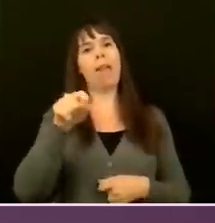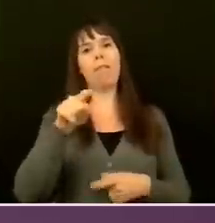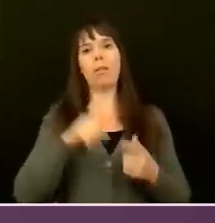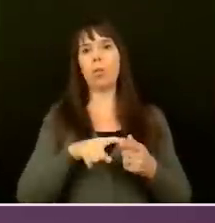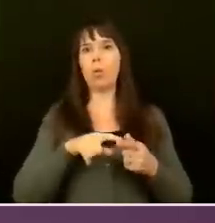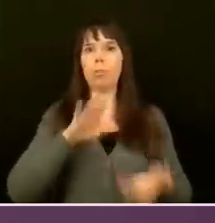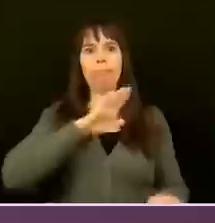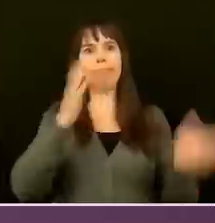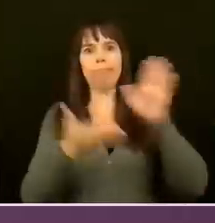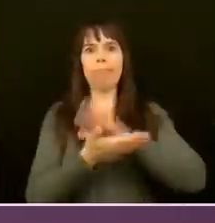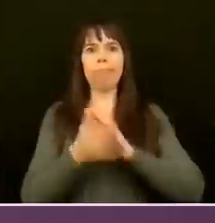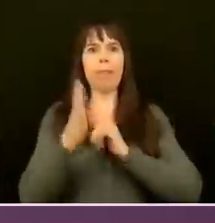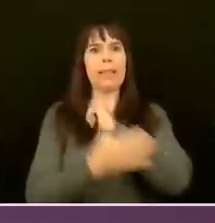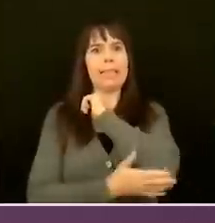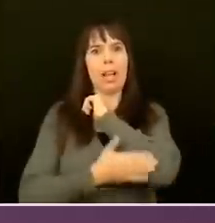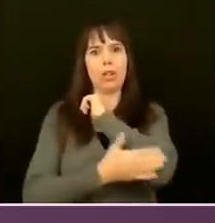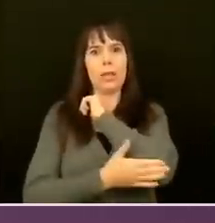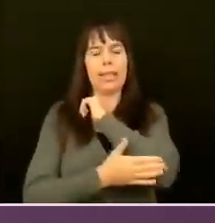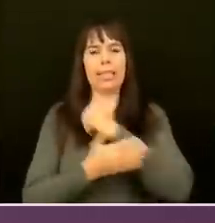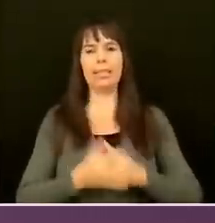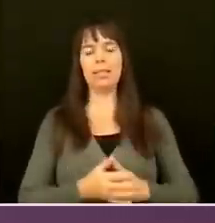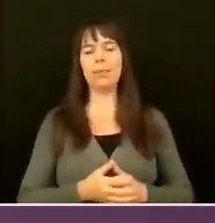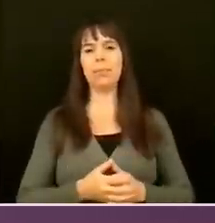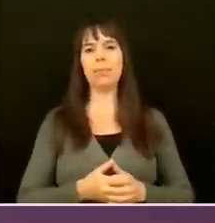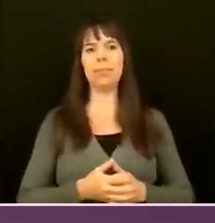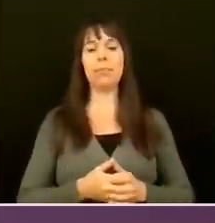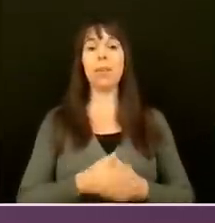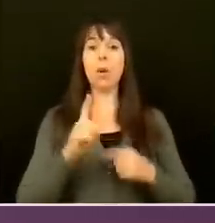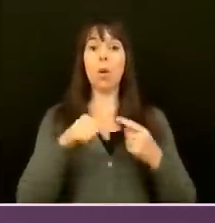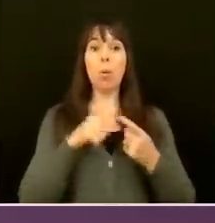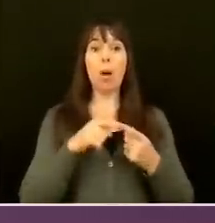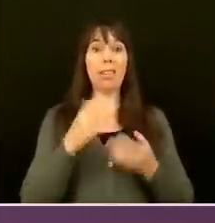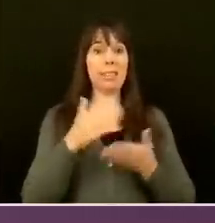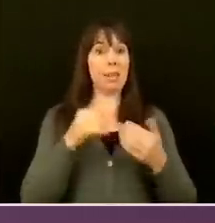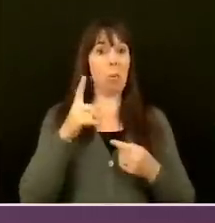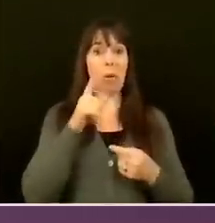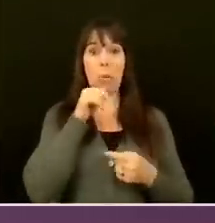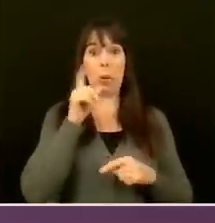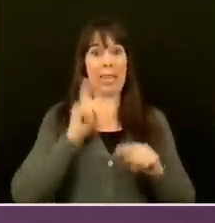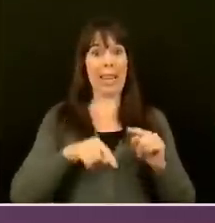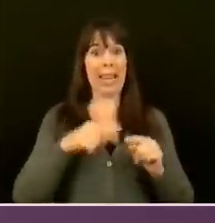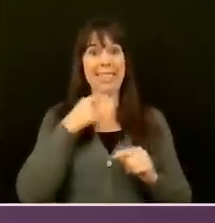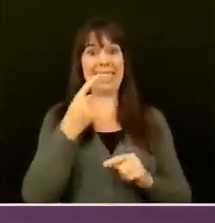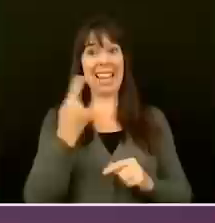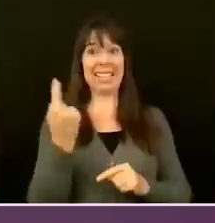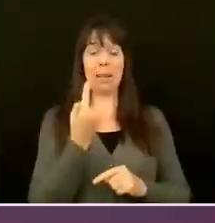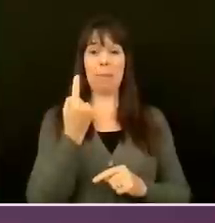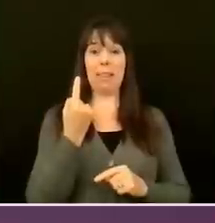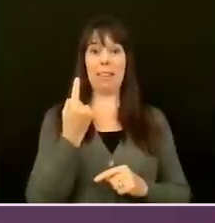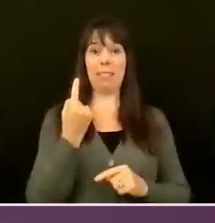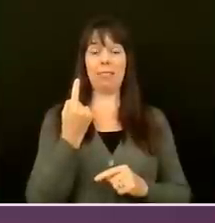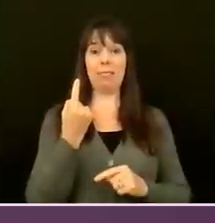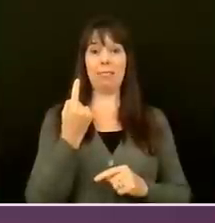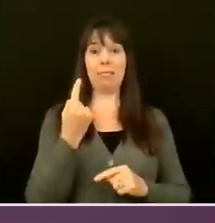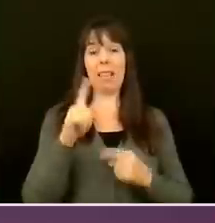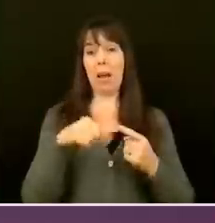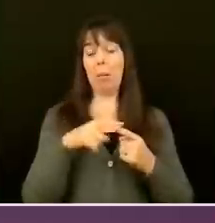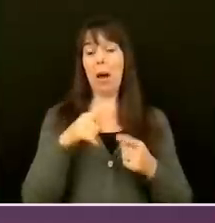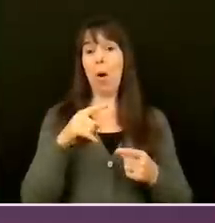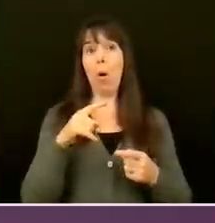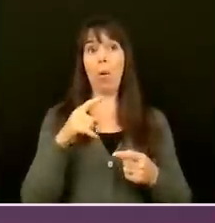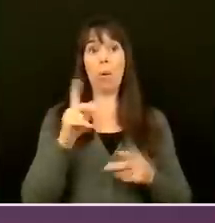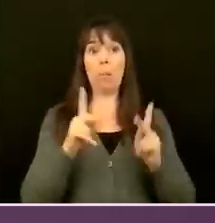country around. You know, when you have someone that can't say something about white